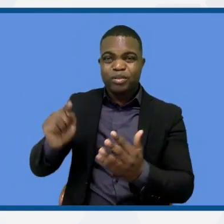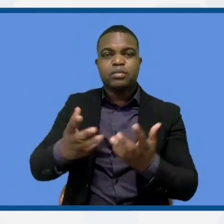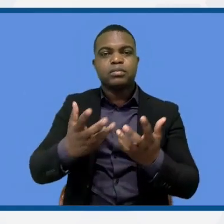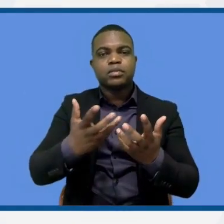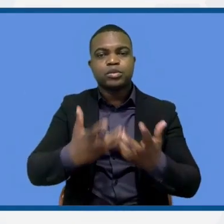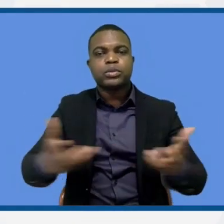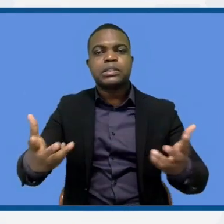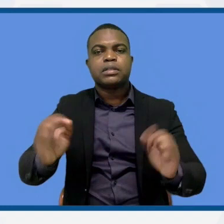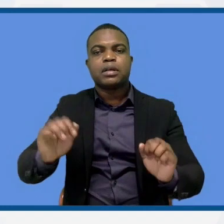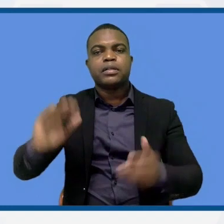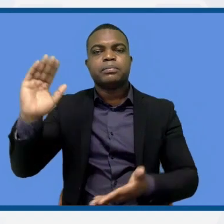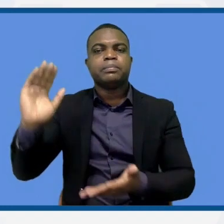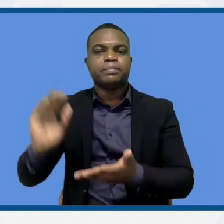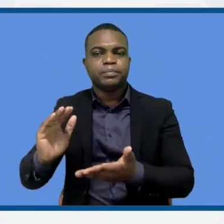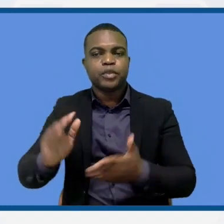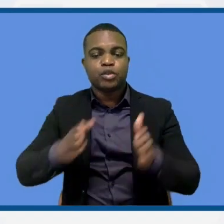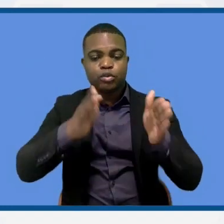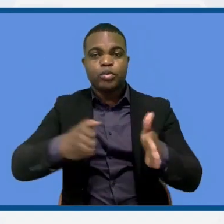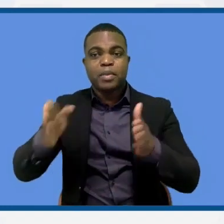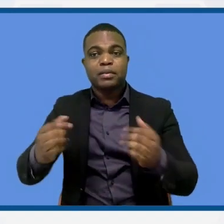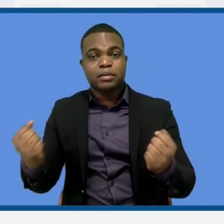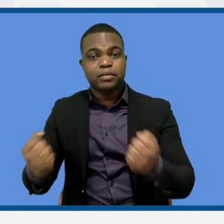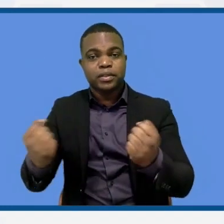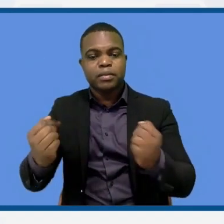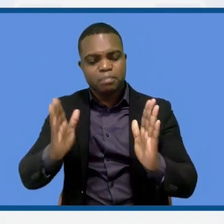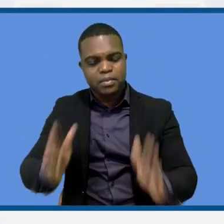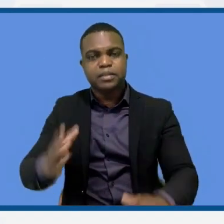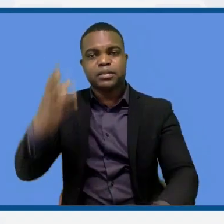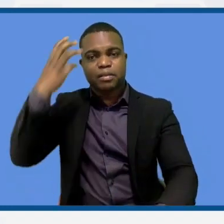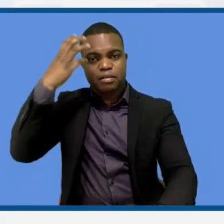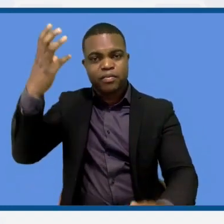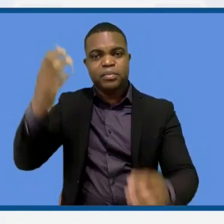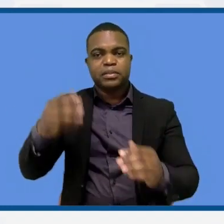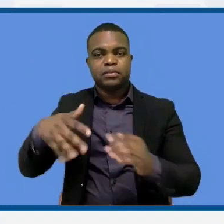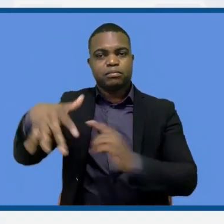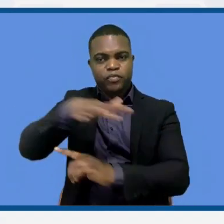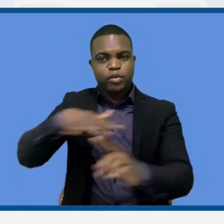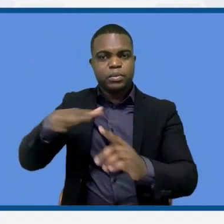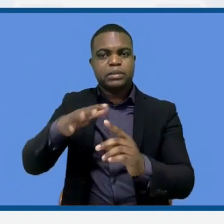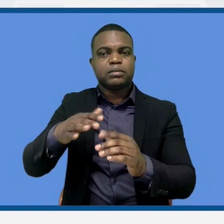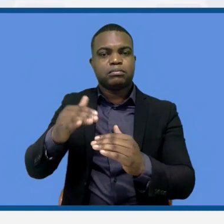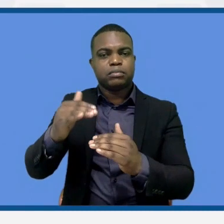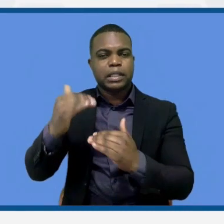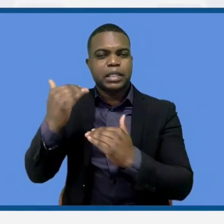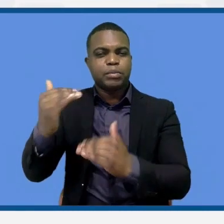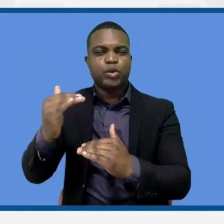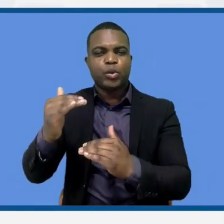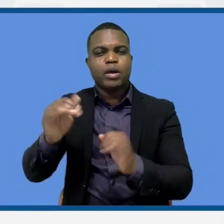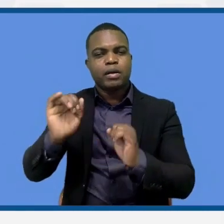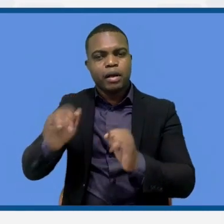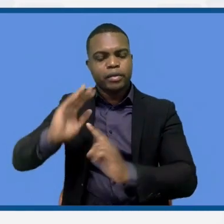at the intersection of climate change mitigation, adaptation, and sustainable development. Next slide,